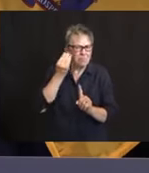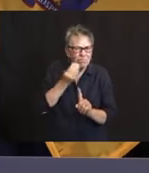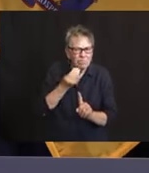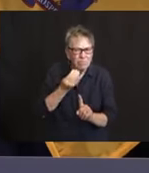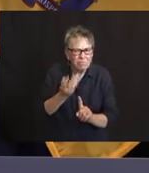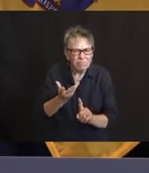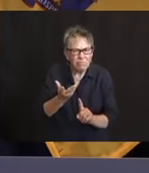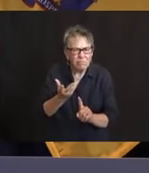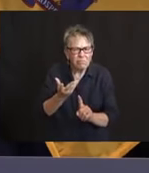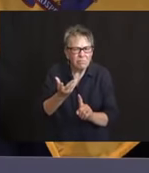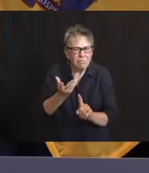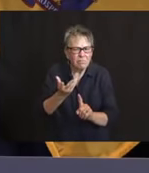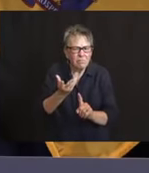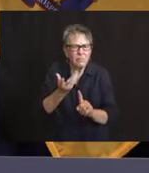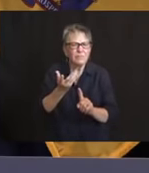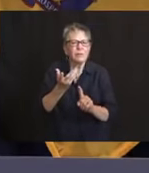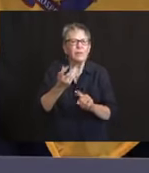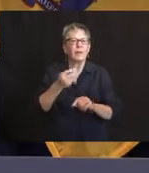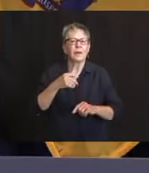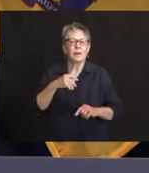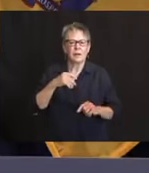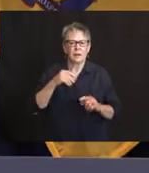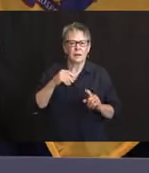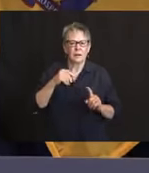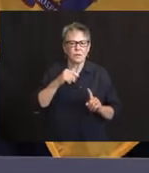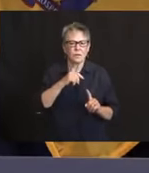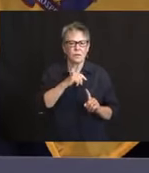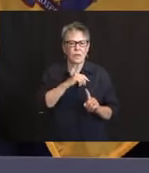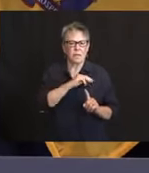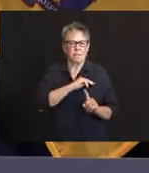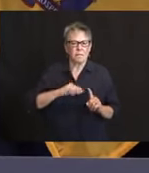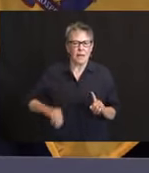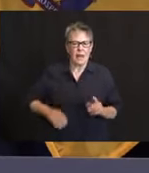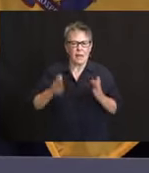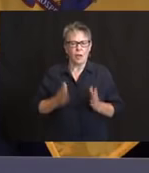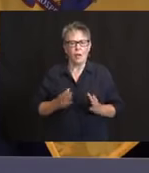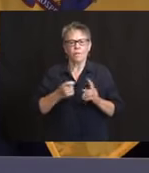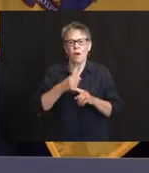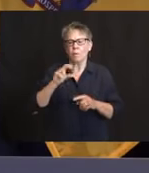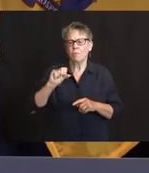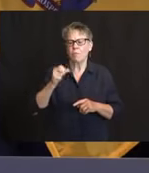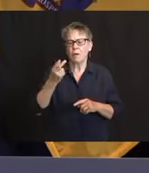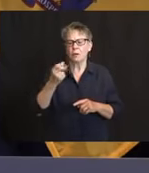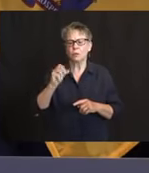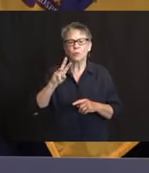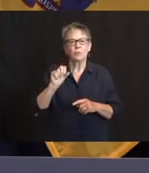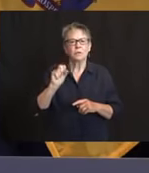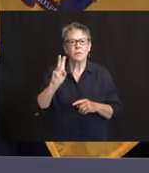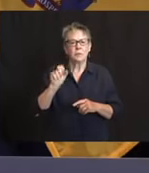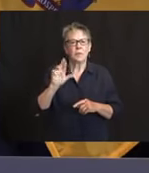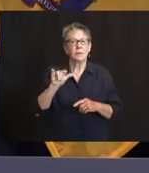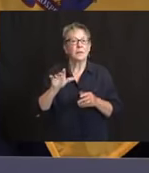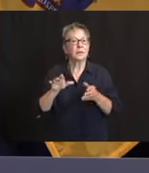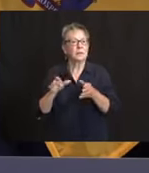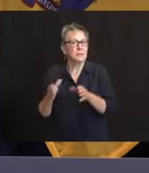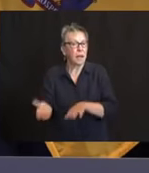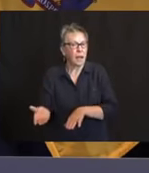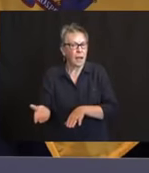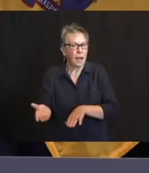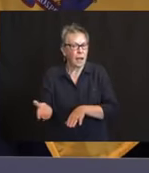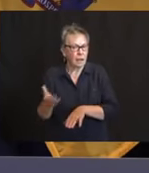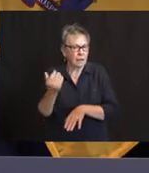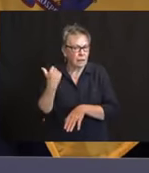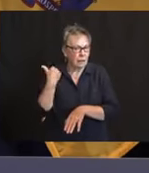think the article put it well, there was nothing too small in government that Ed didn't care about. So God rest his soul, and our prayers go out to